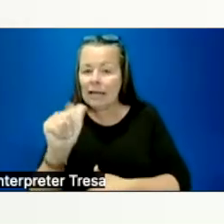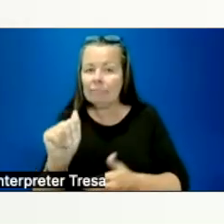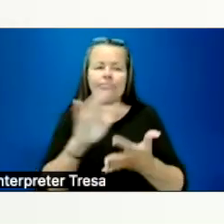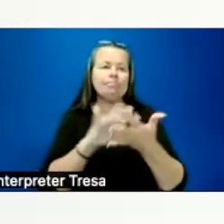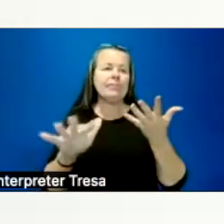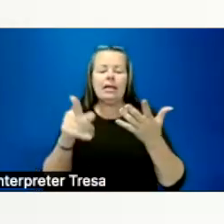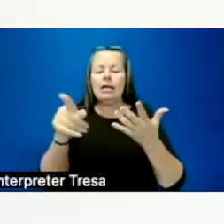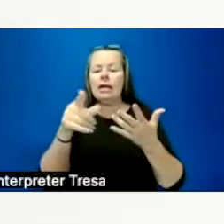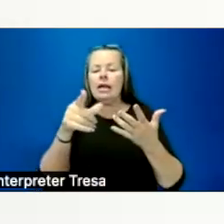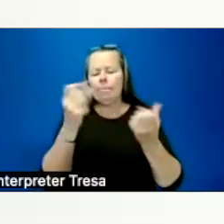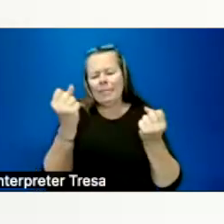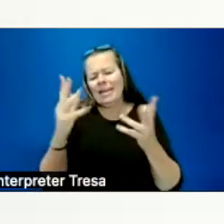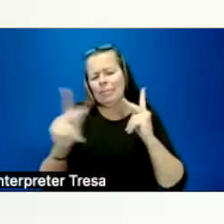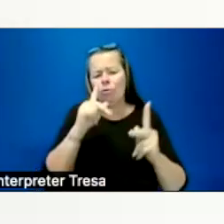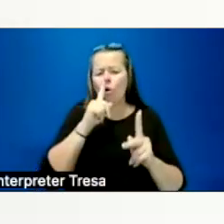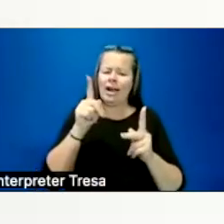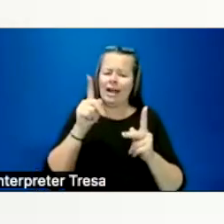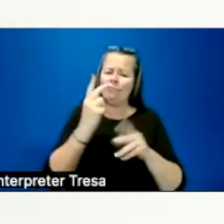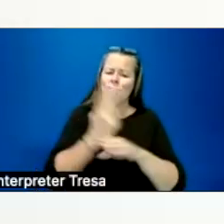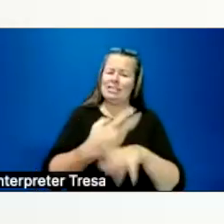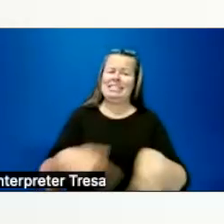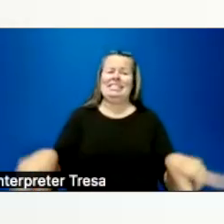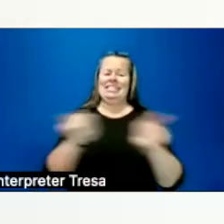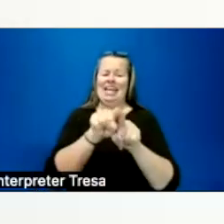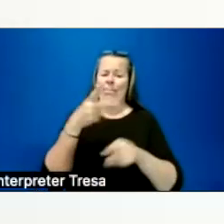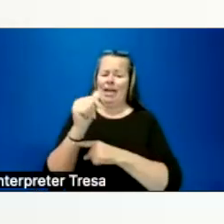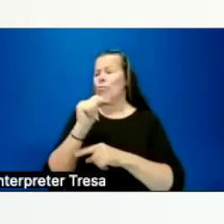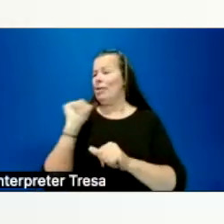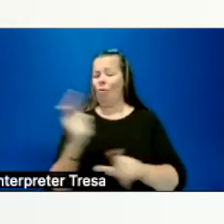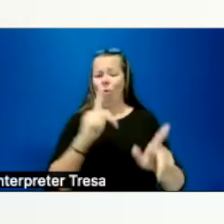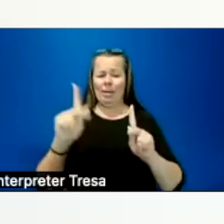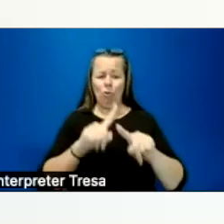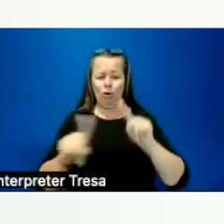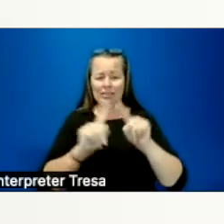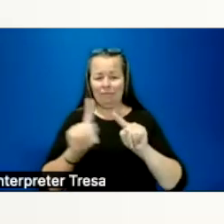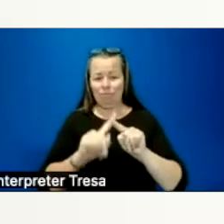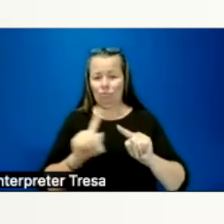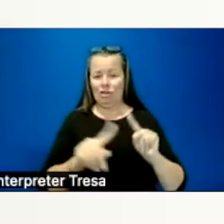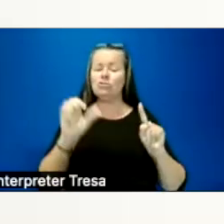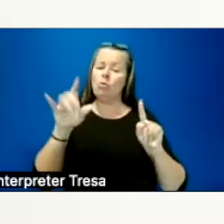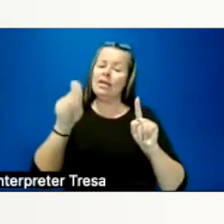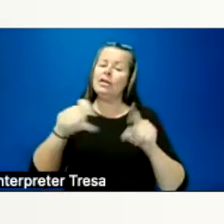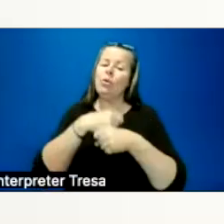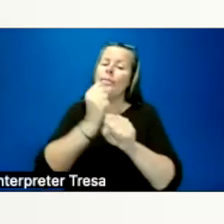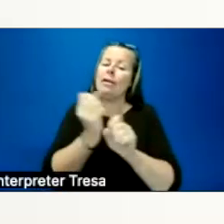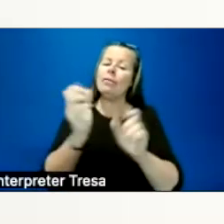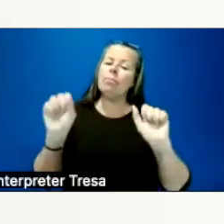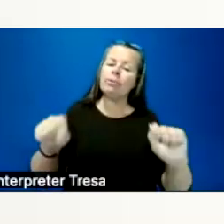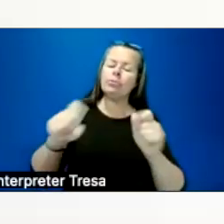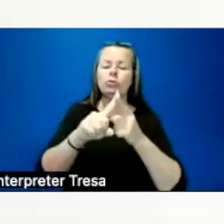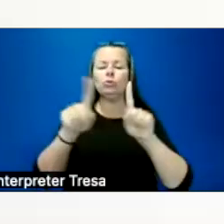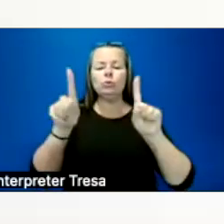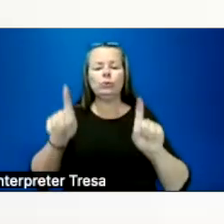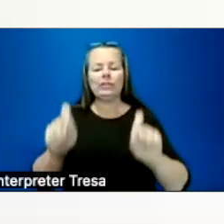judged by the same pattern, but we're all different. So what we need to do is to make it possible to test people in